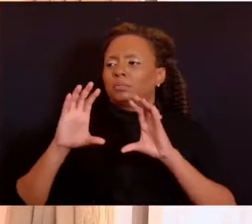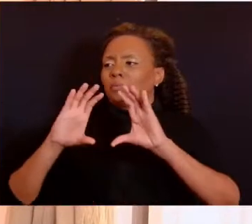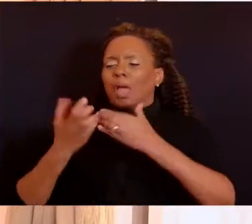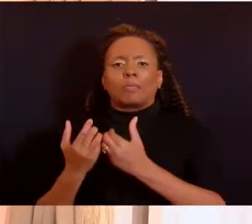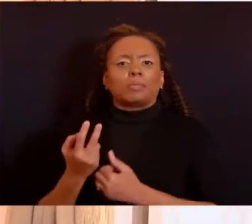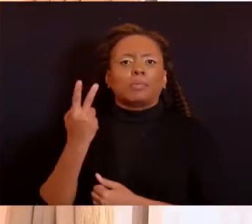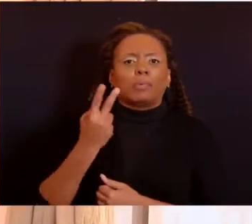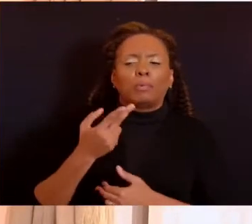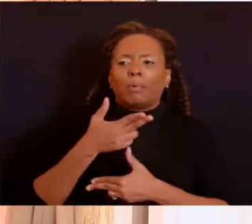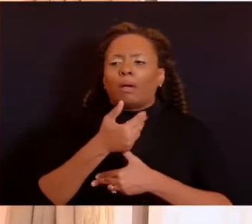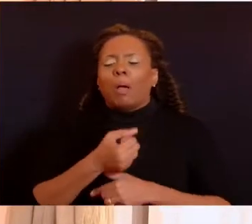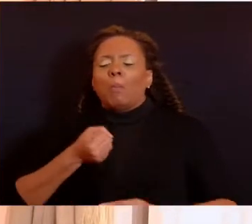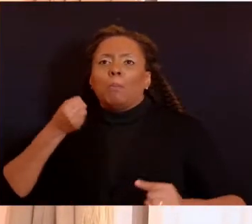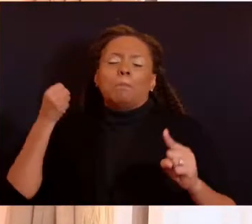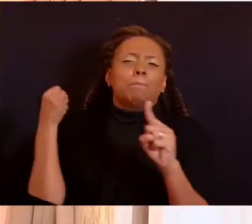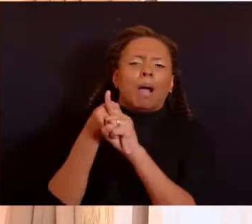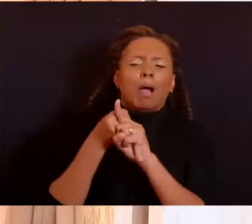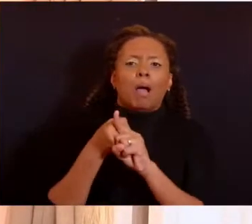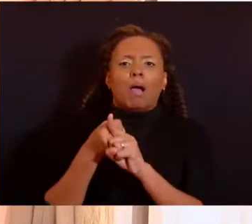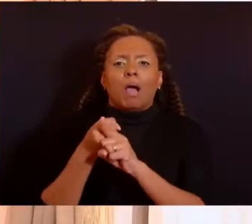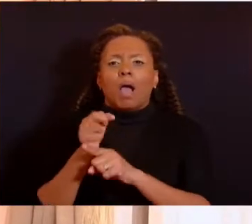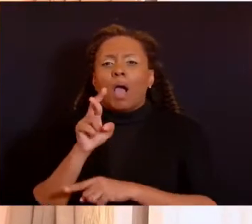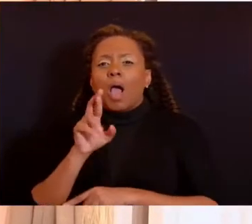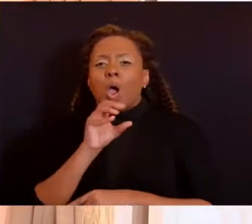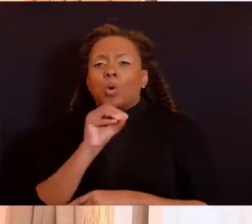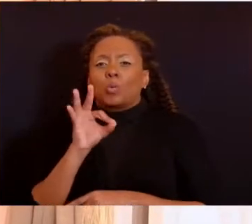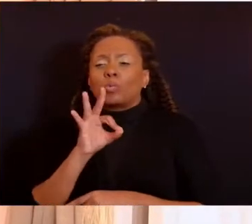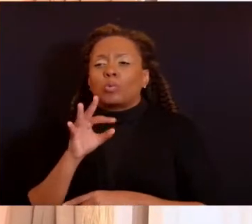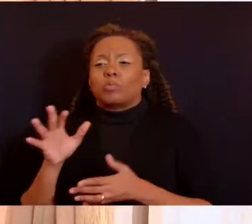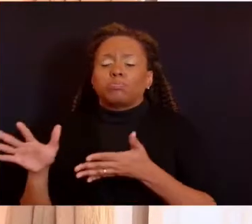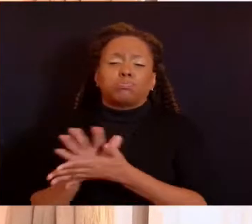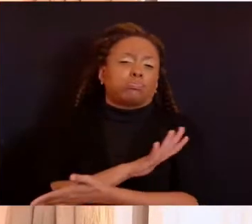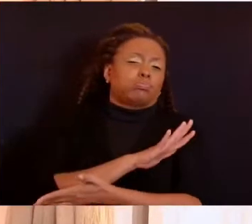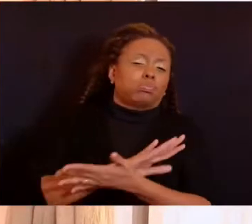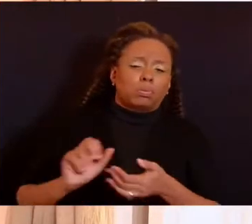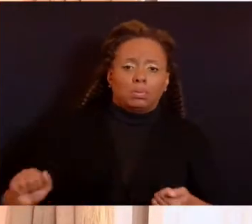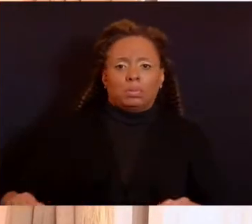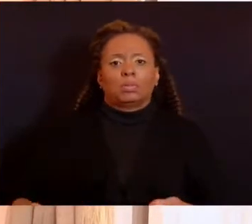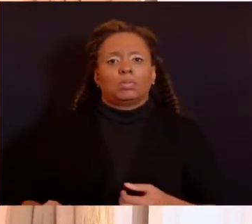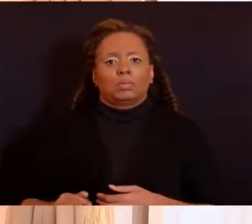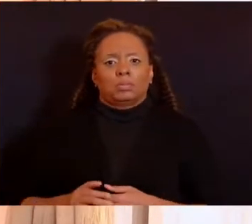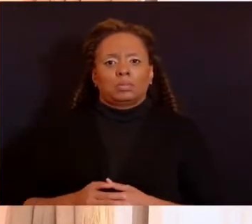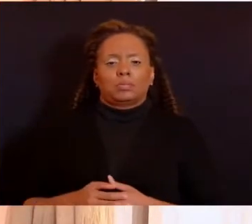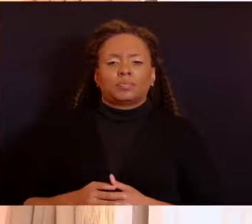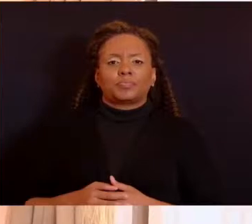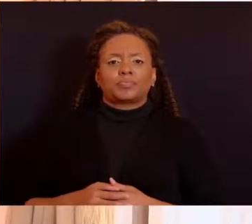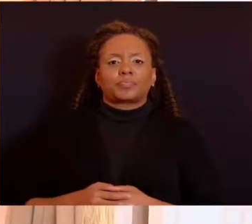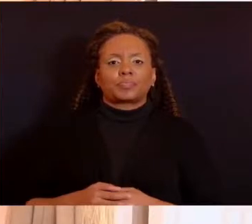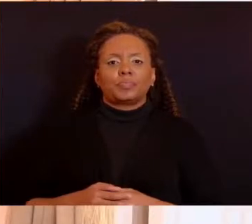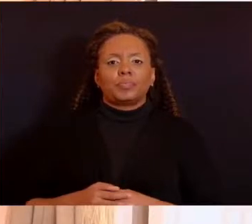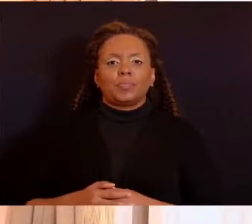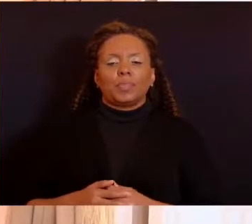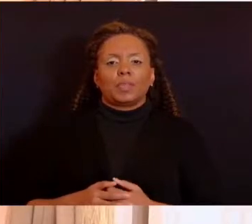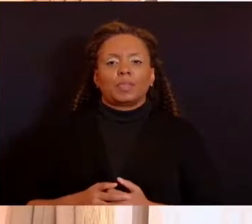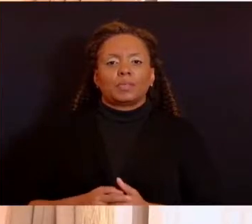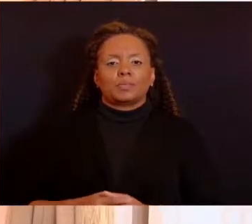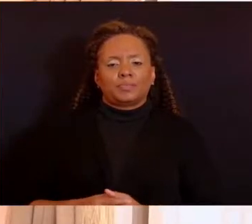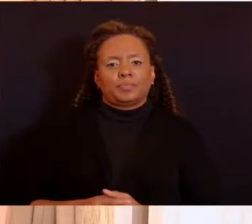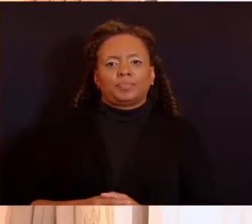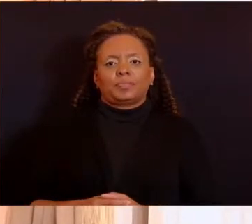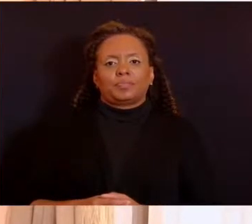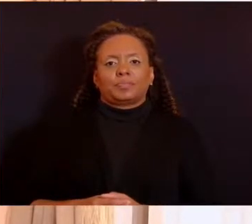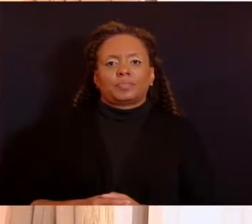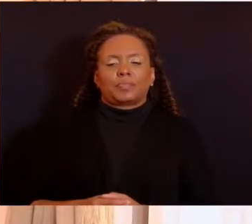2, that we will have significant roof damage in this country. The reefs and I didn't speak to you about